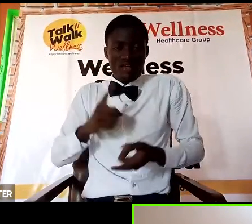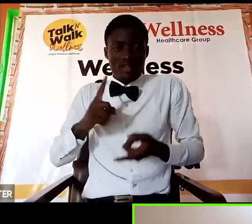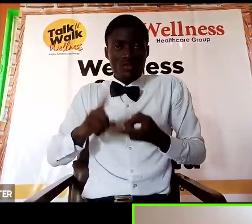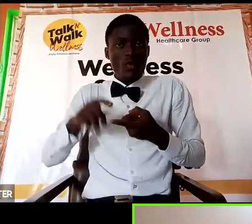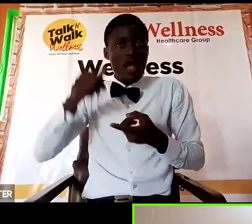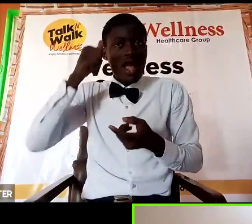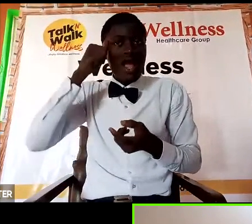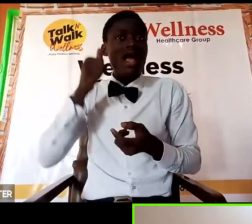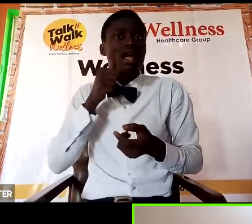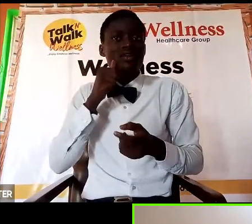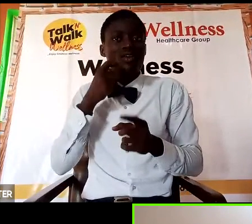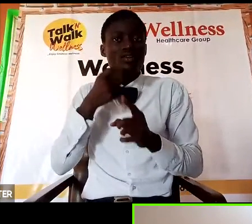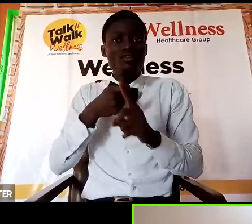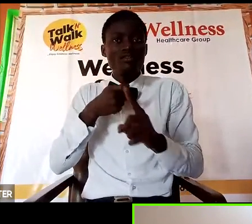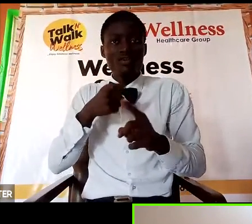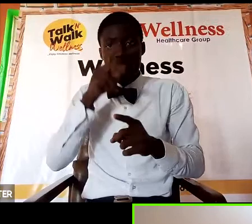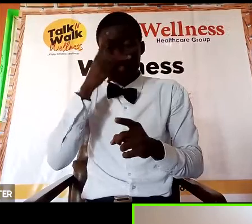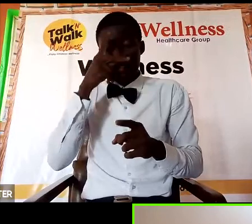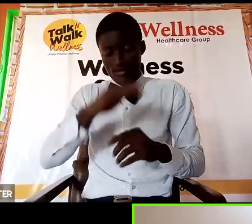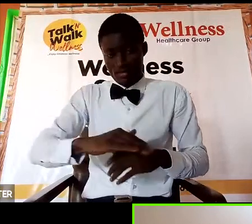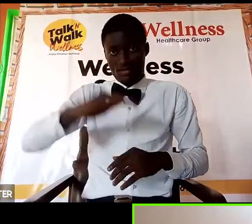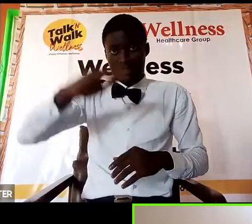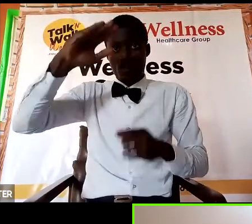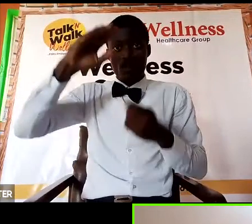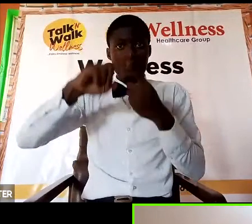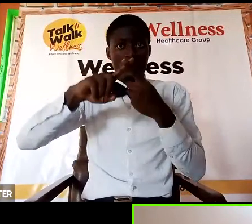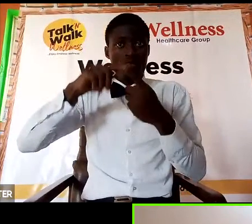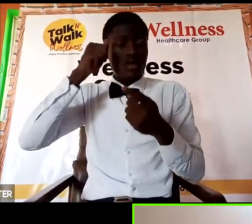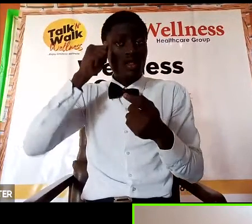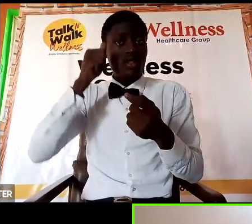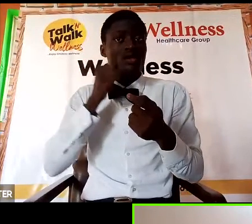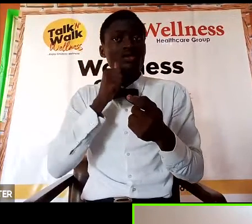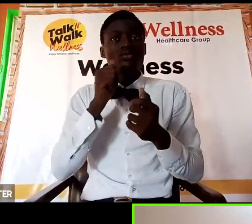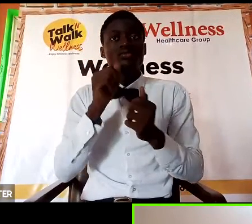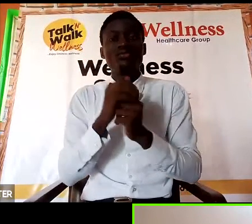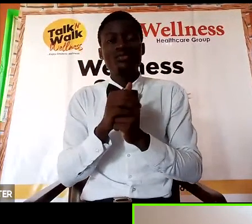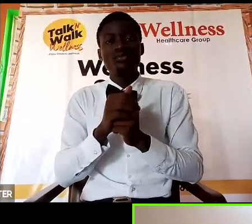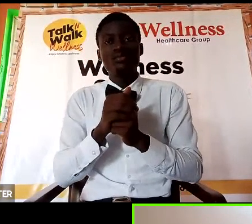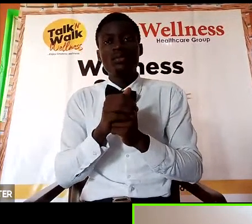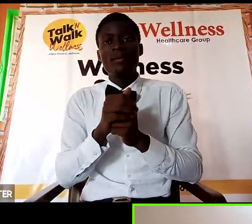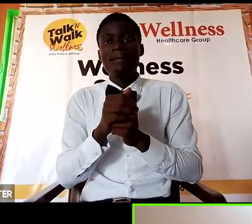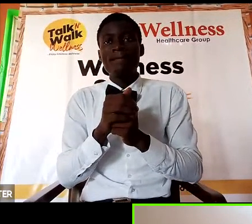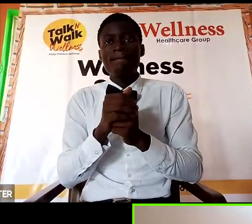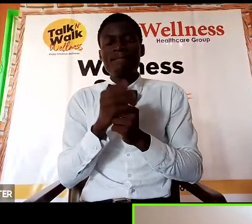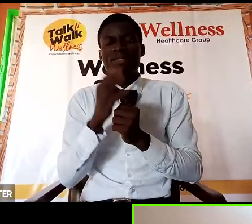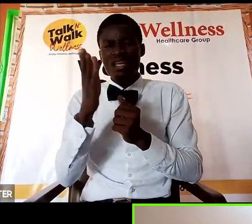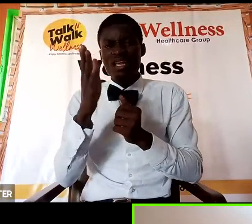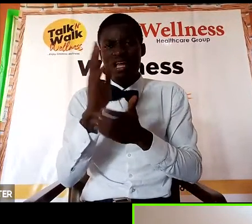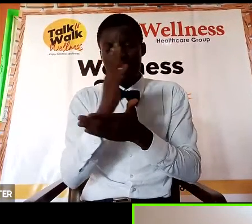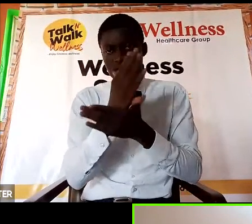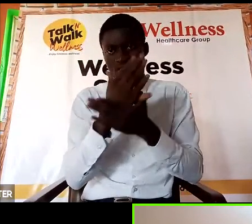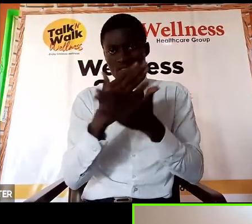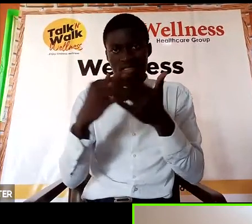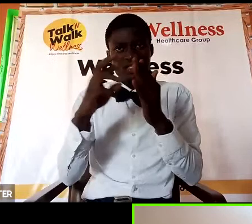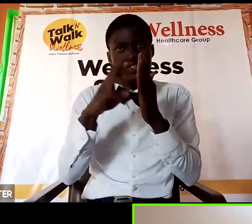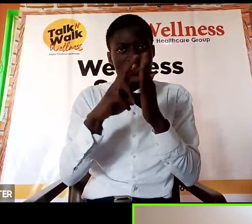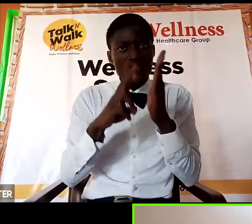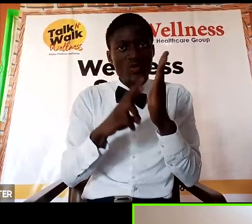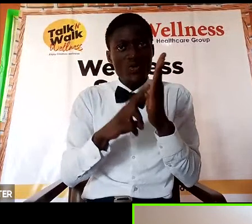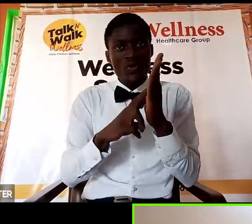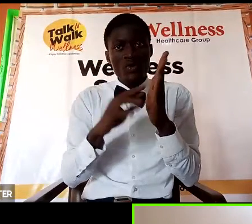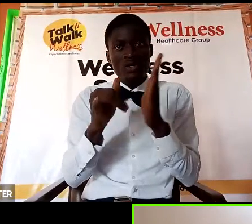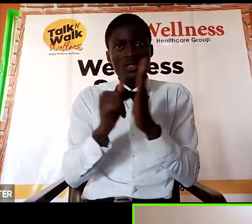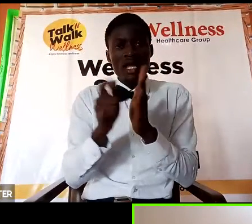to adulthood. So there are certain ways that you are meant to develop. For